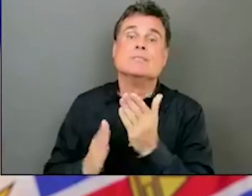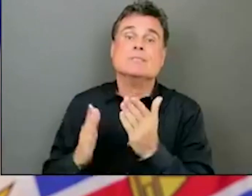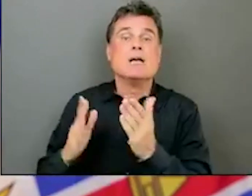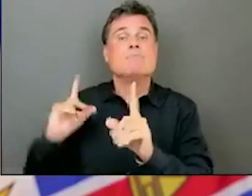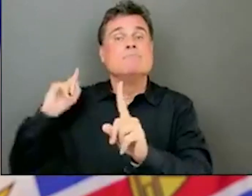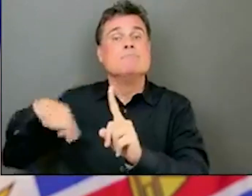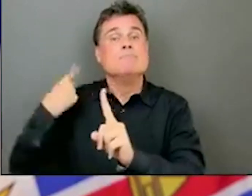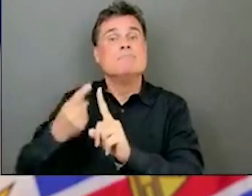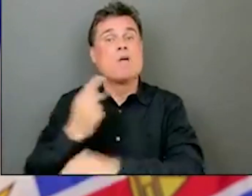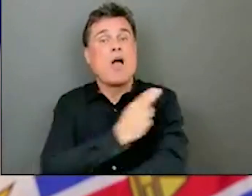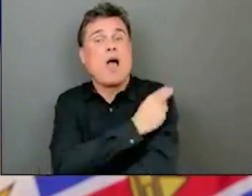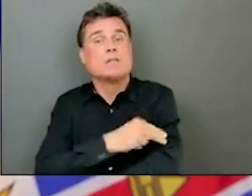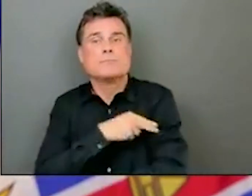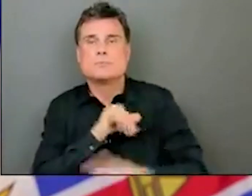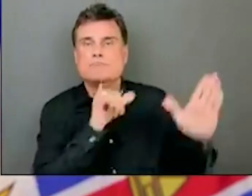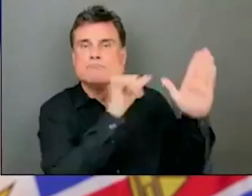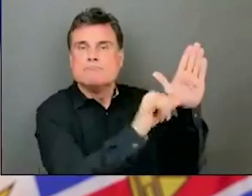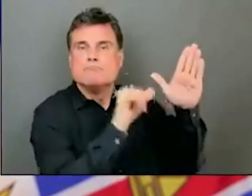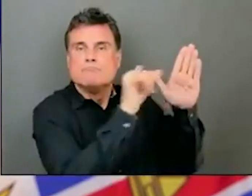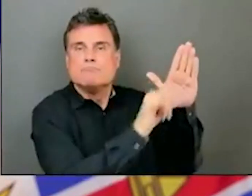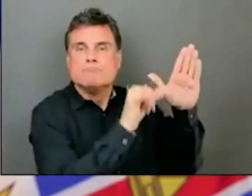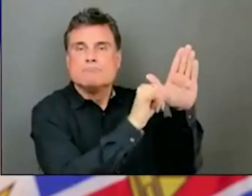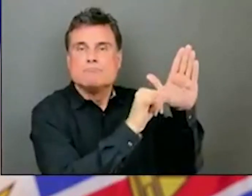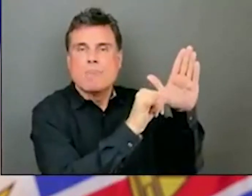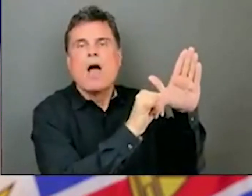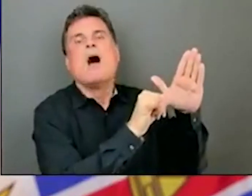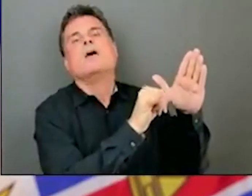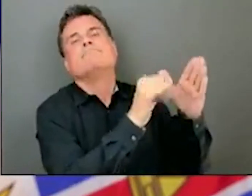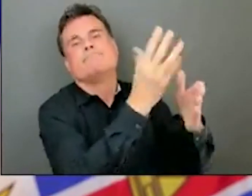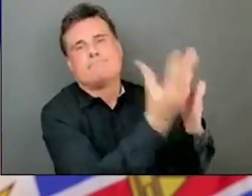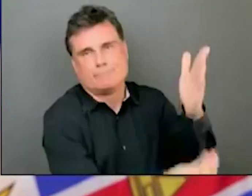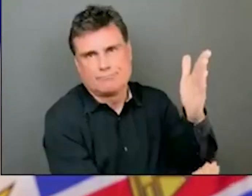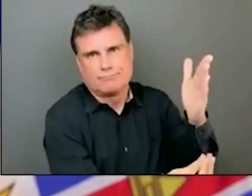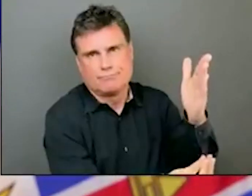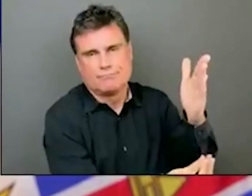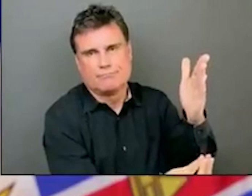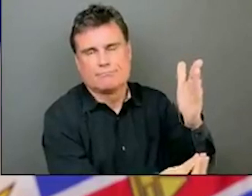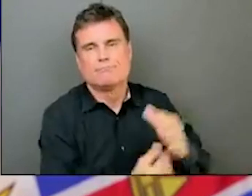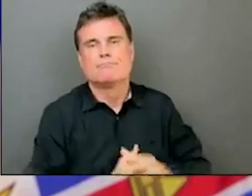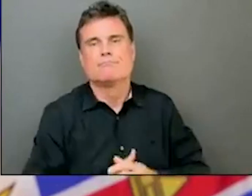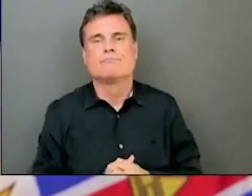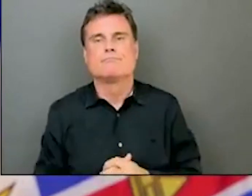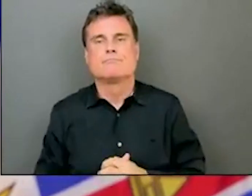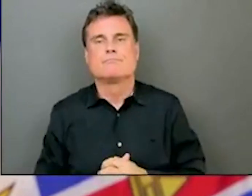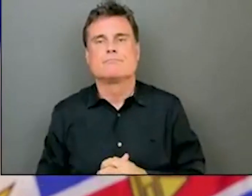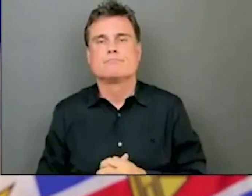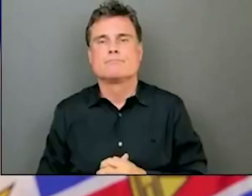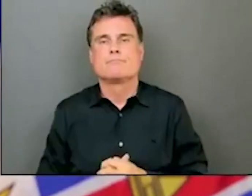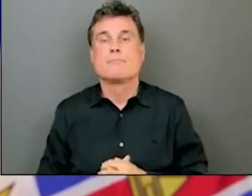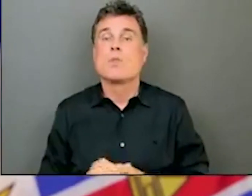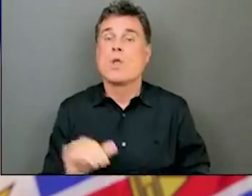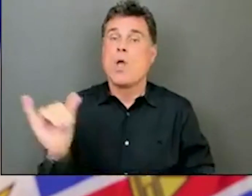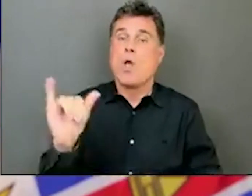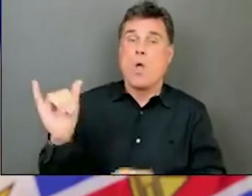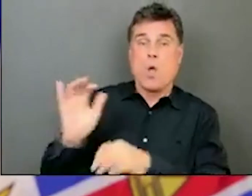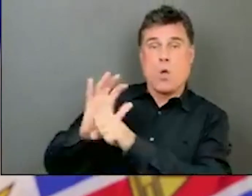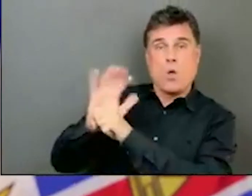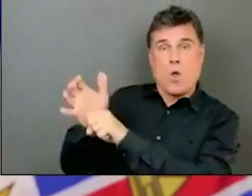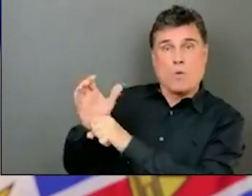for example. And some of it is the fact that this virus, even in its form that it is now, the